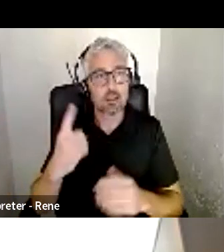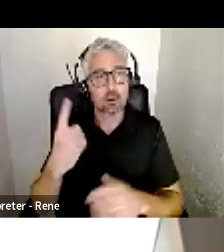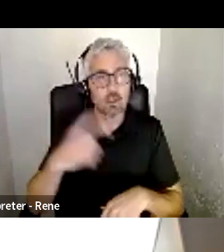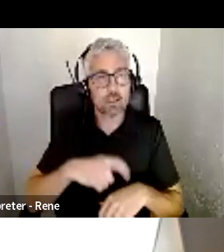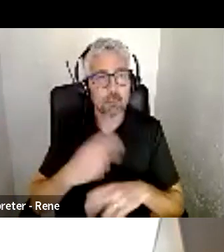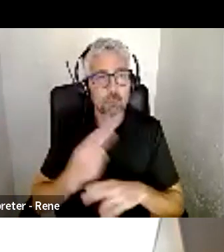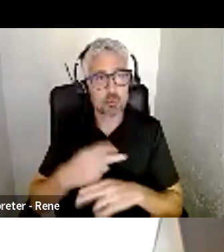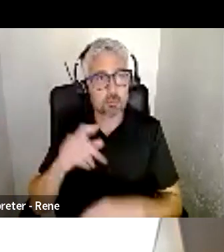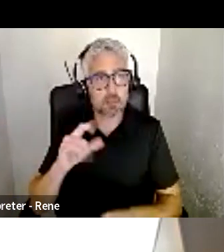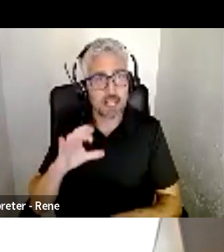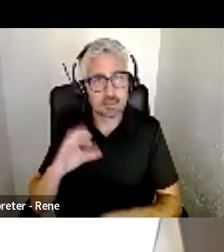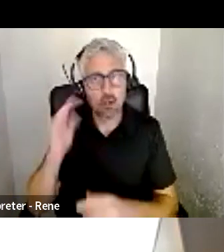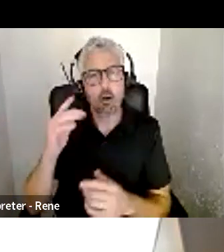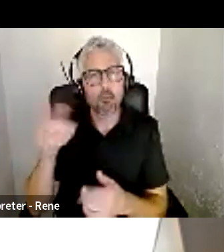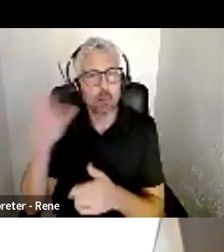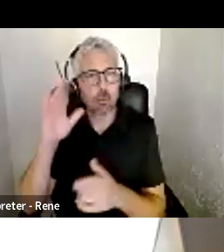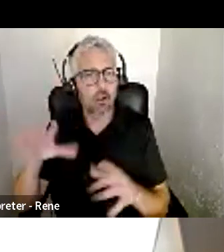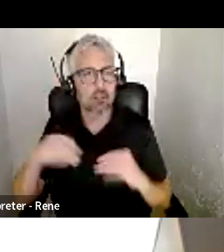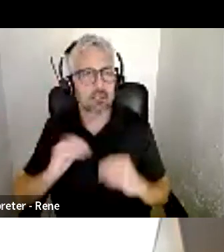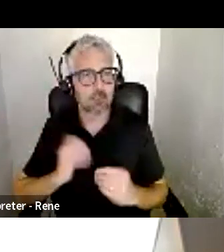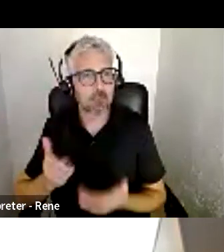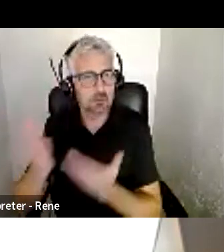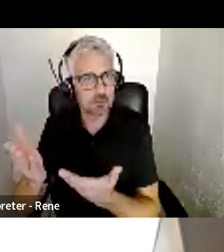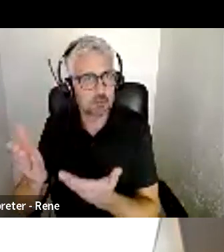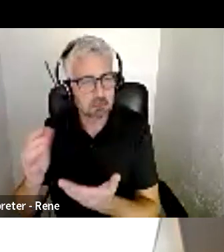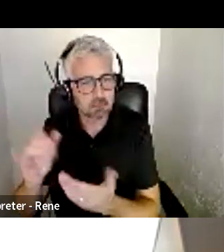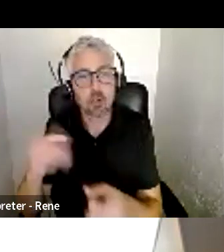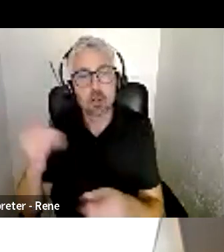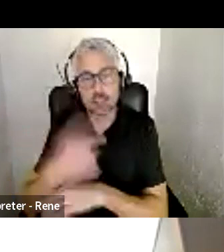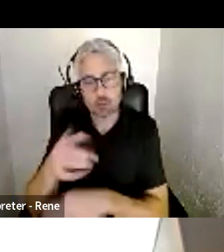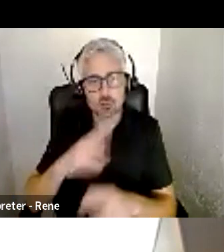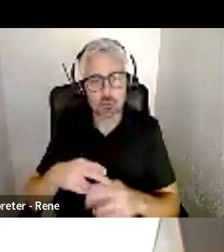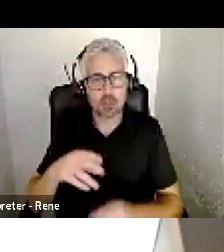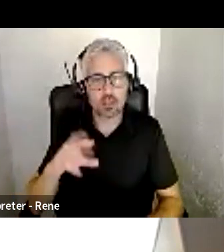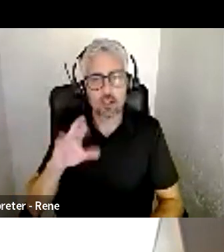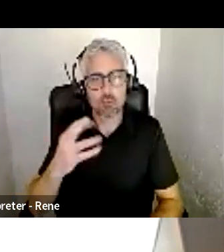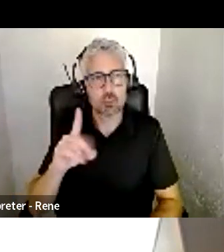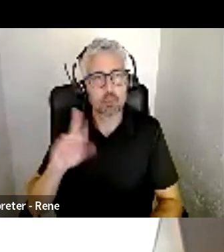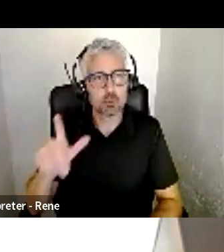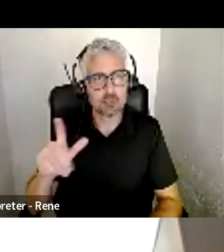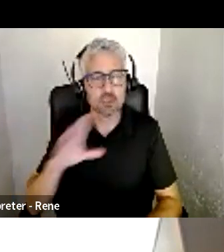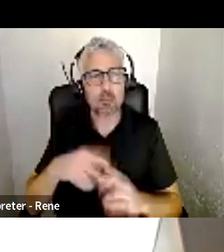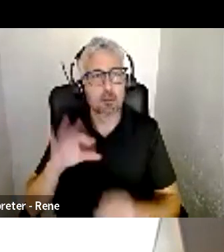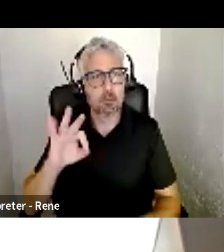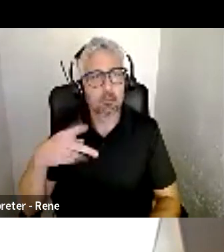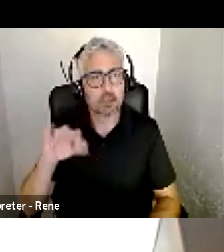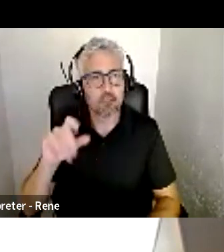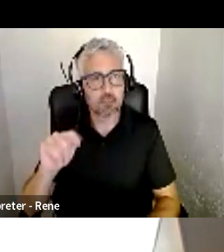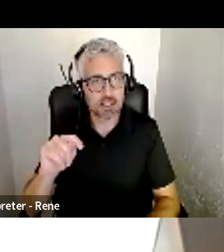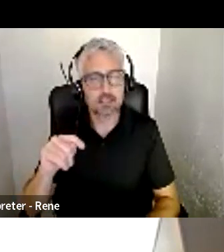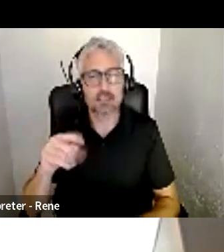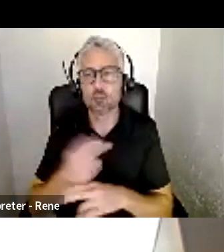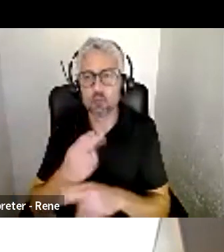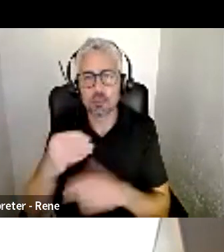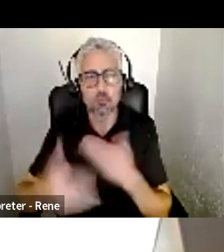And with that, I think we'll hear today a report from Richard Butel on the PFAS task group in progress. On tech tools, we are